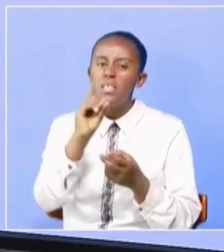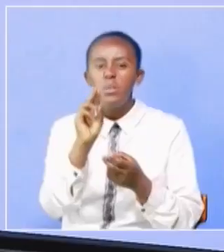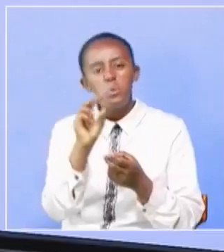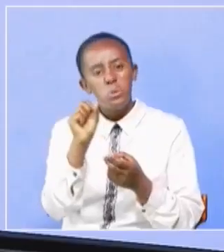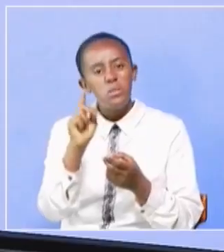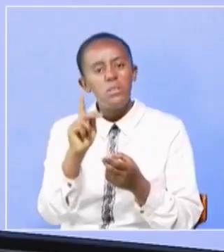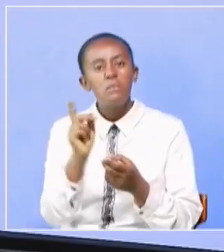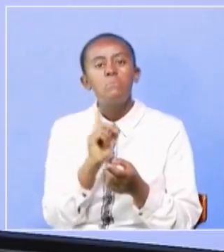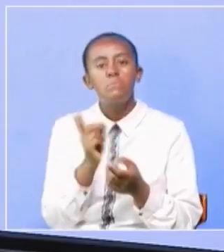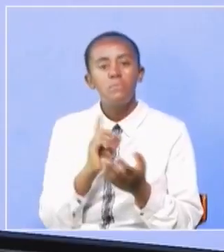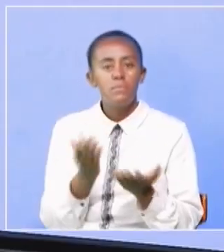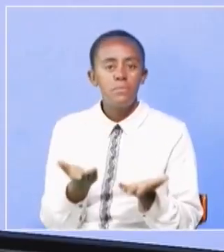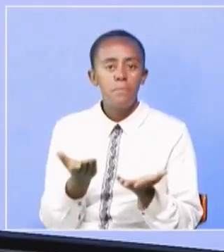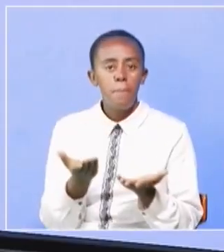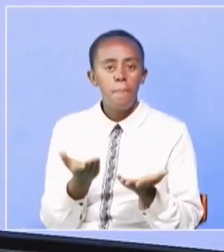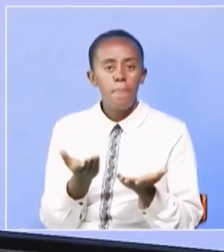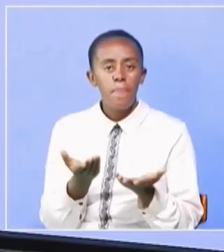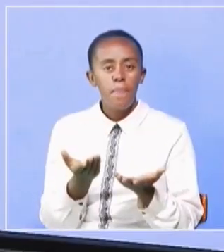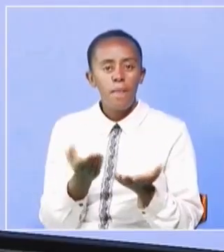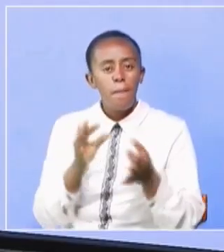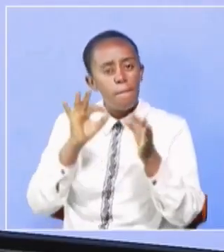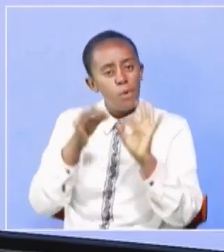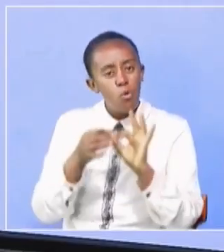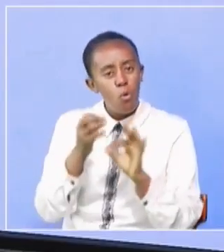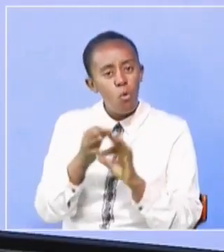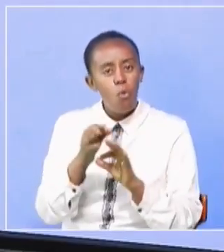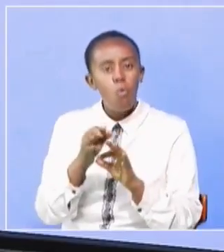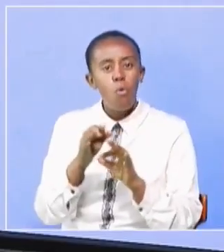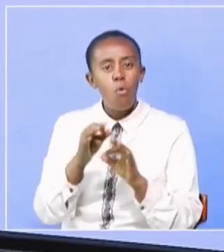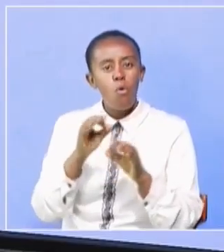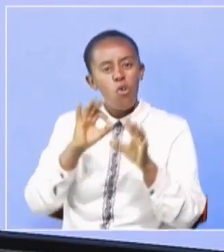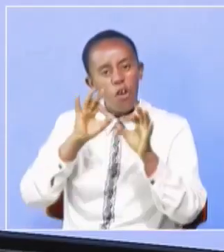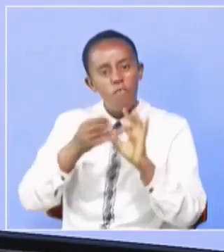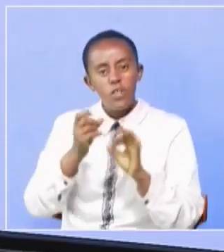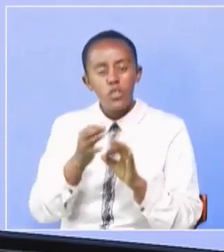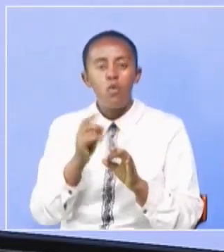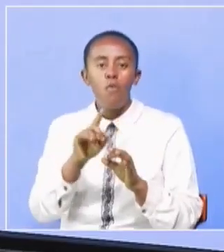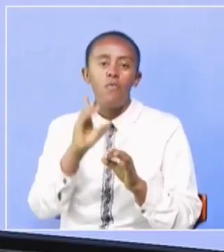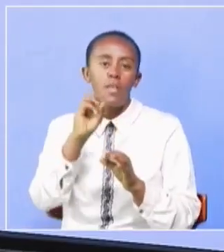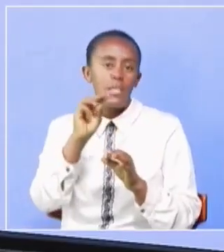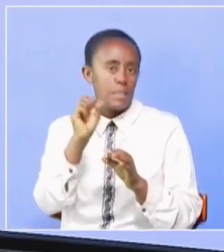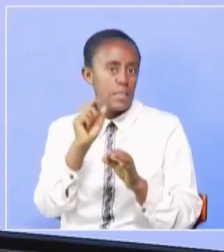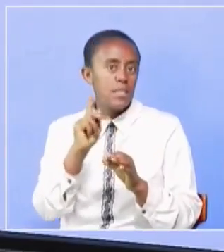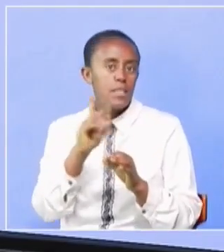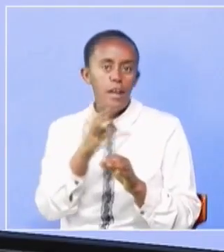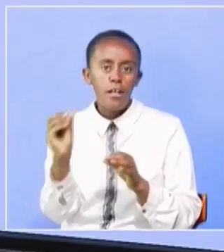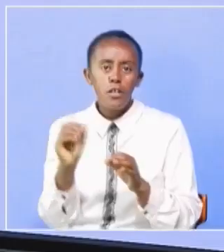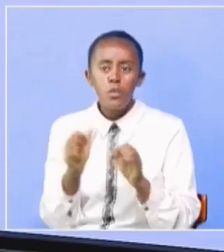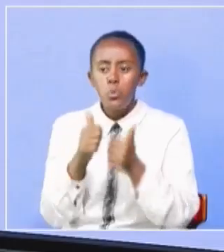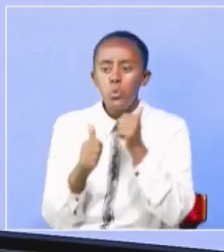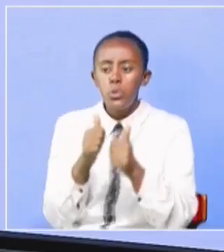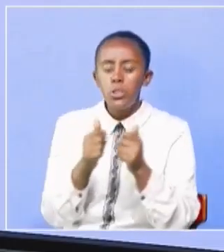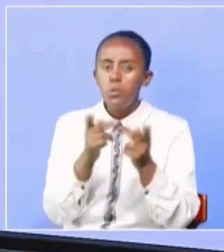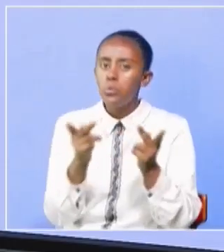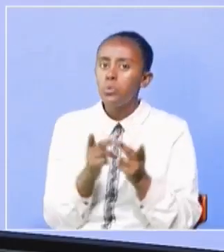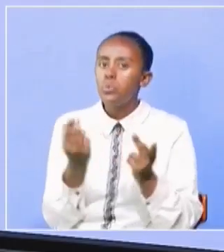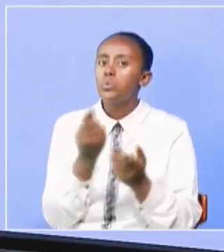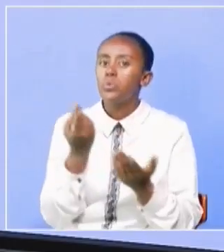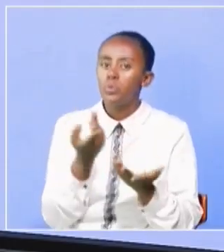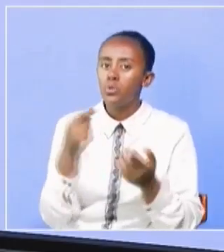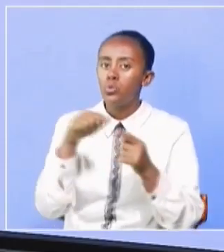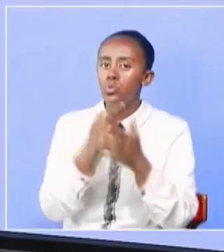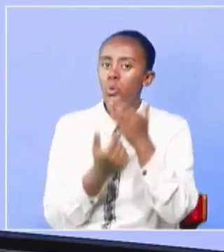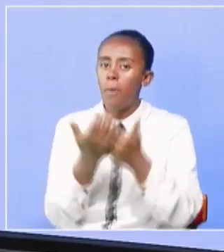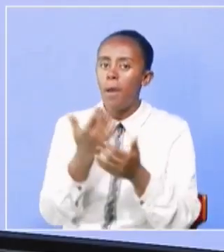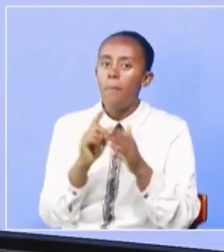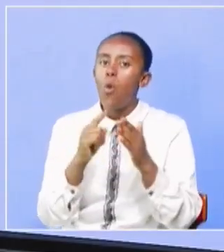does it mean? And what is the meaning? What is the definition of dusk? And in which areas do we use it to talk about